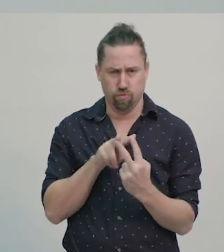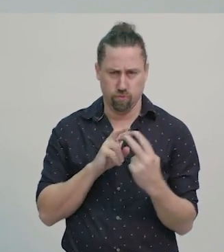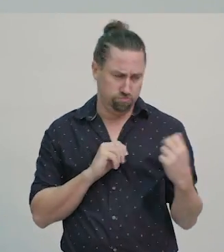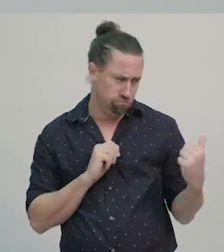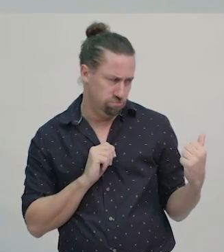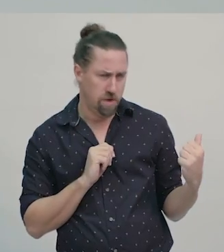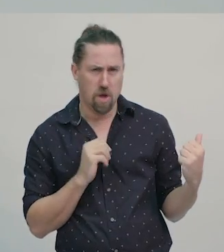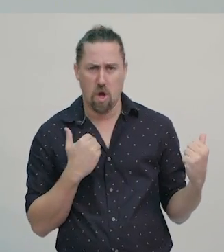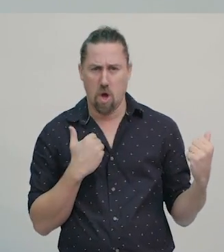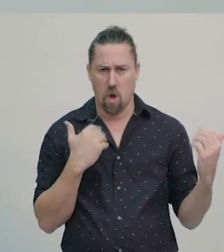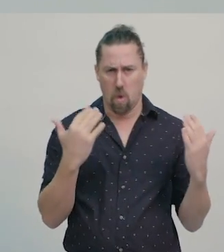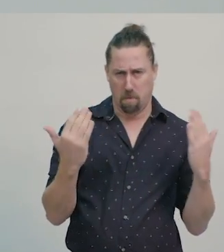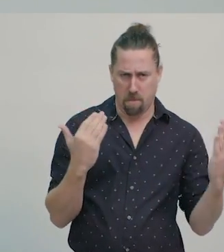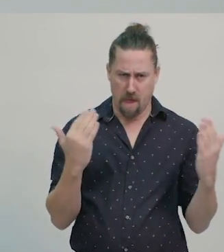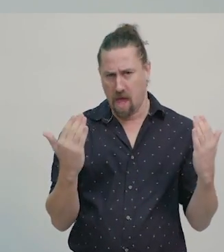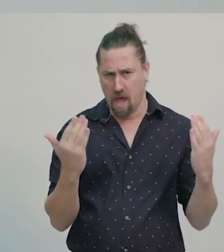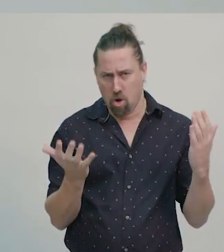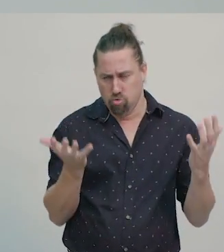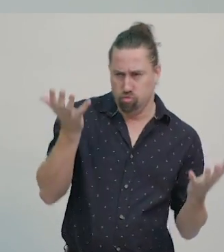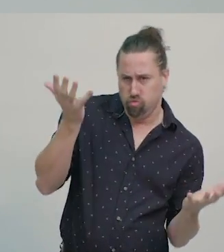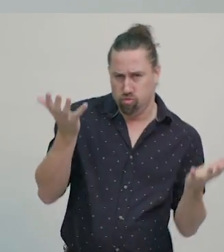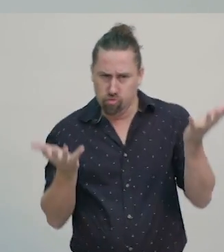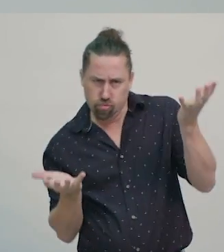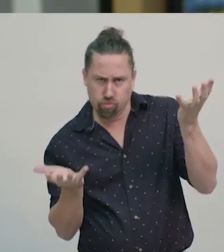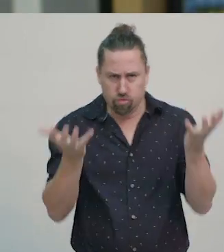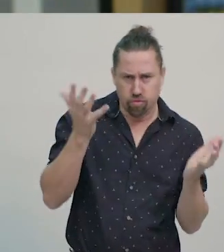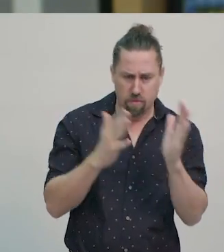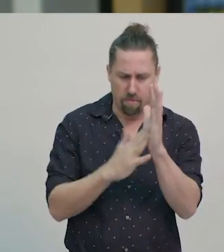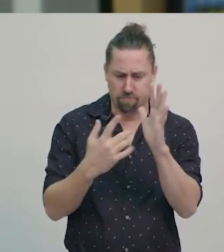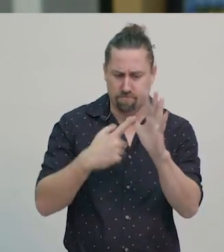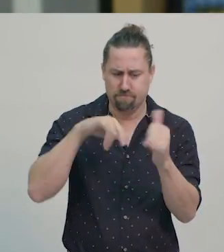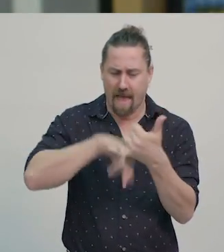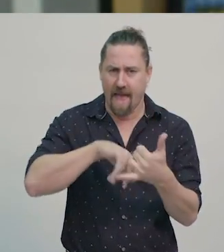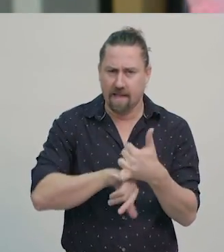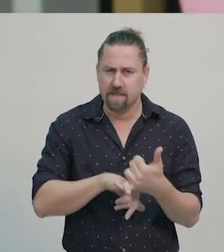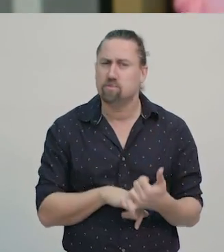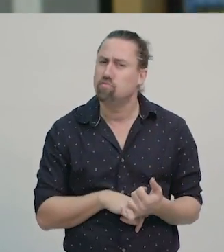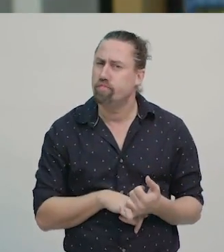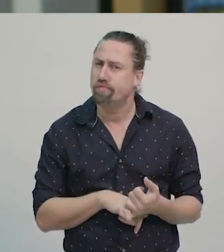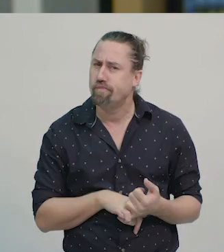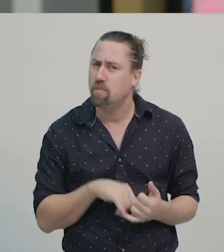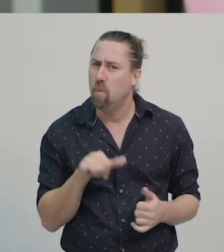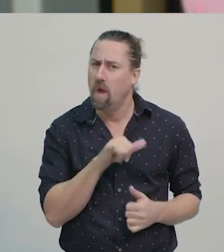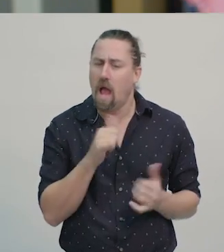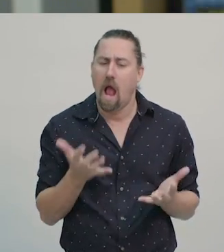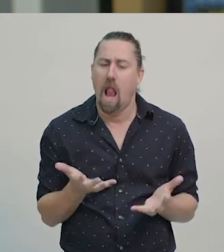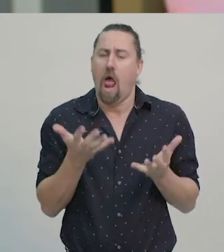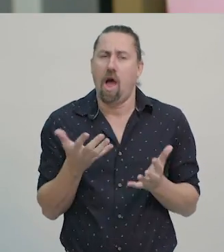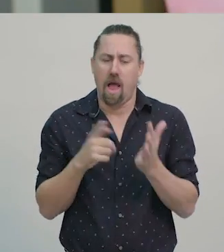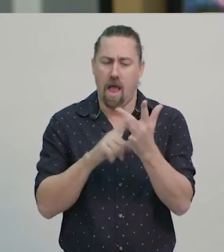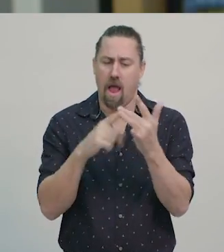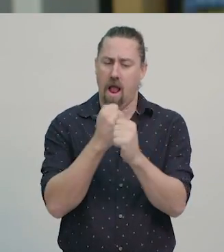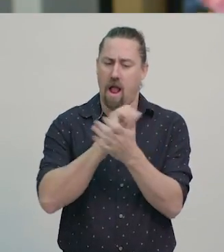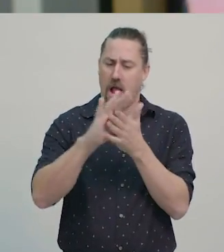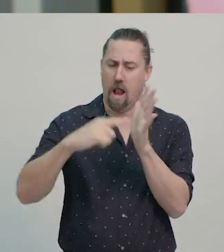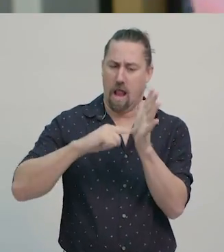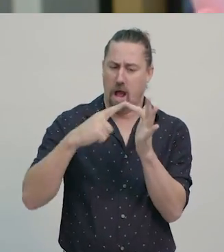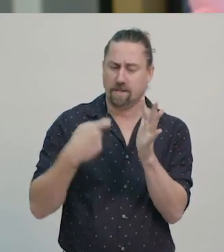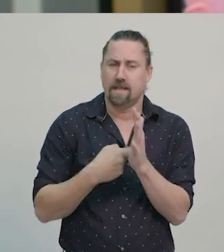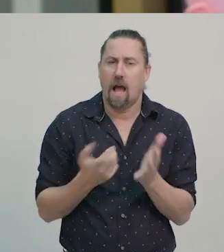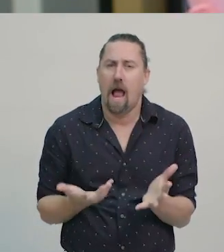I know that to measure mass, you need to be able to feel how heavy or light an object is. So I will